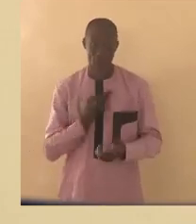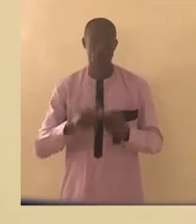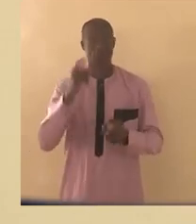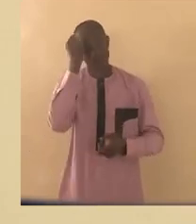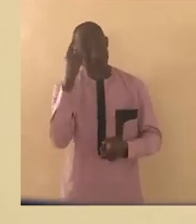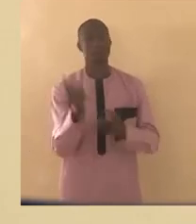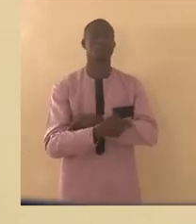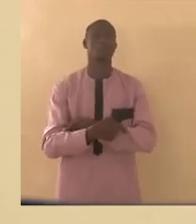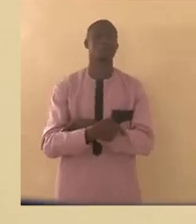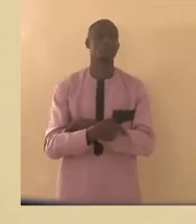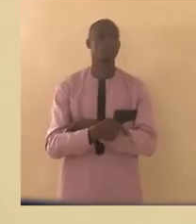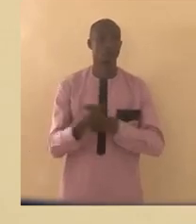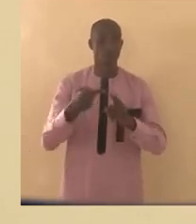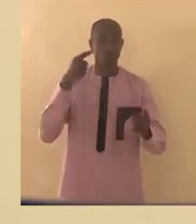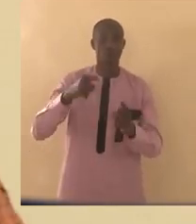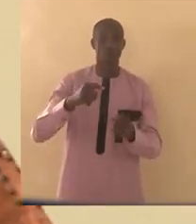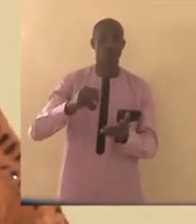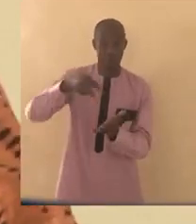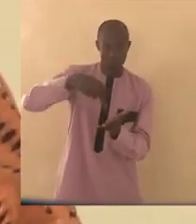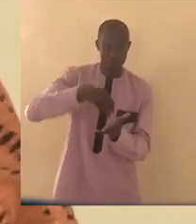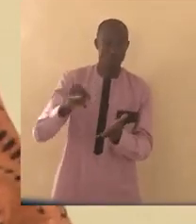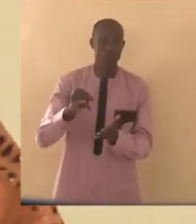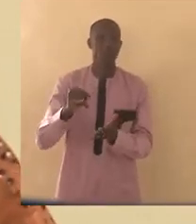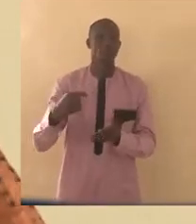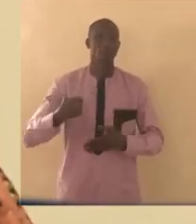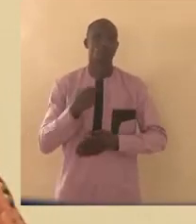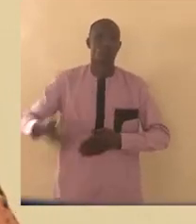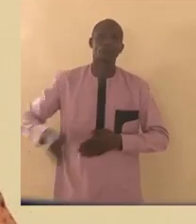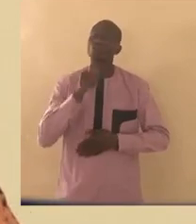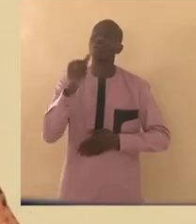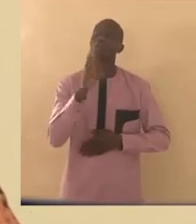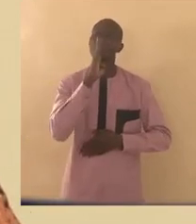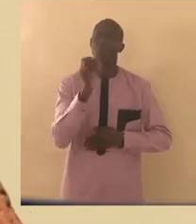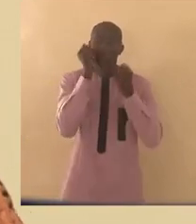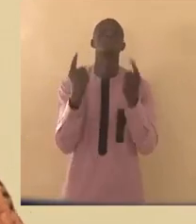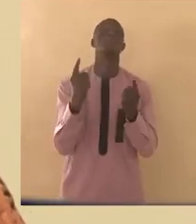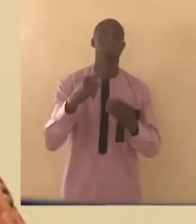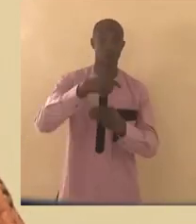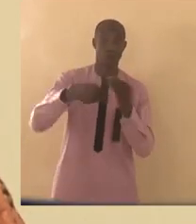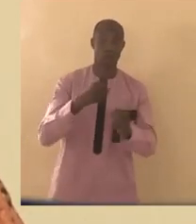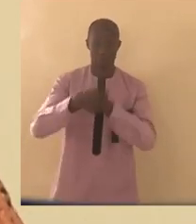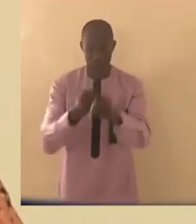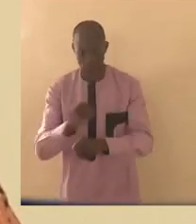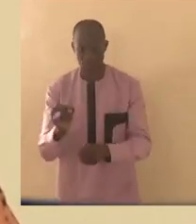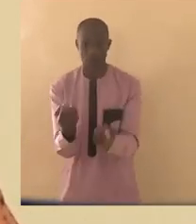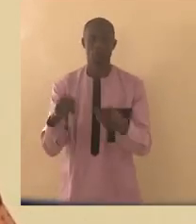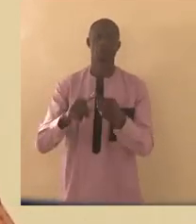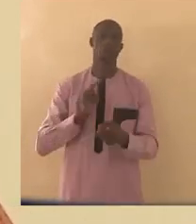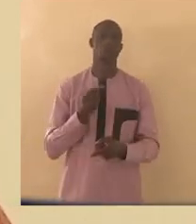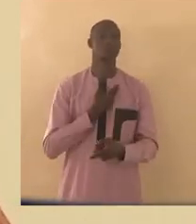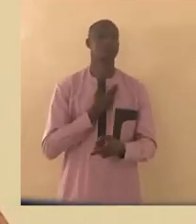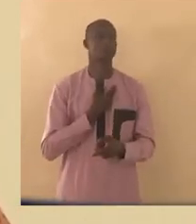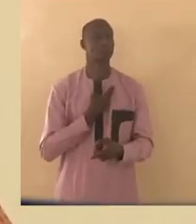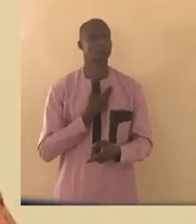understand today. From the reading, he said we should not be surprised when suffering comes to us